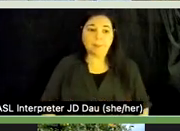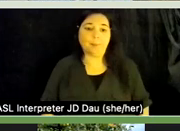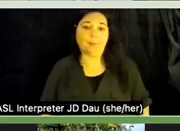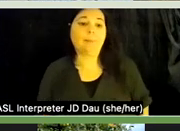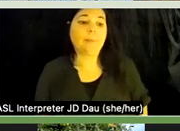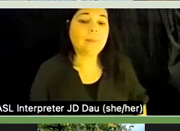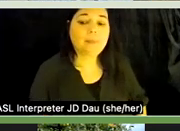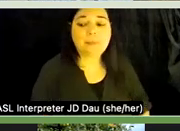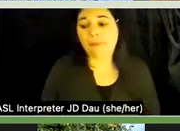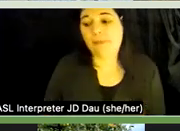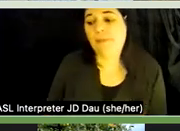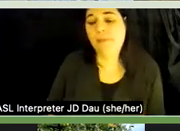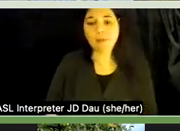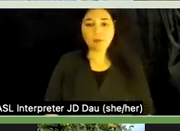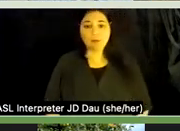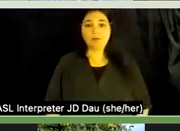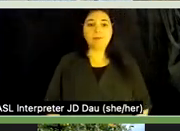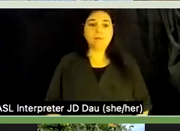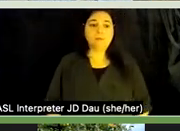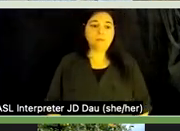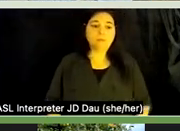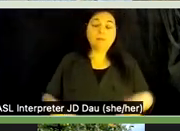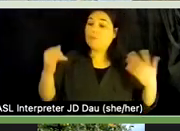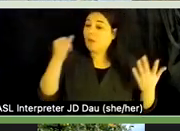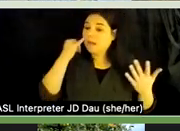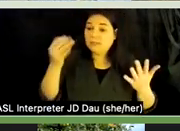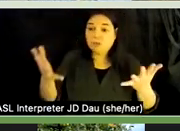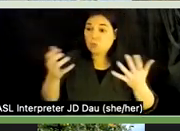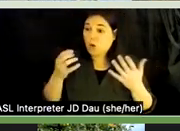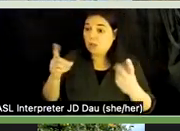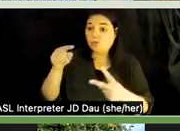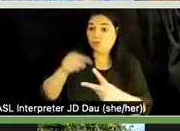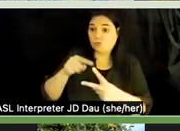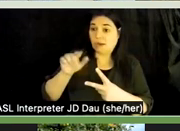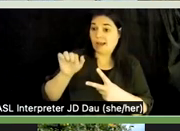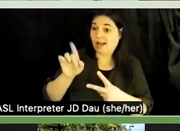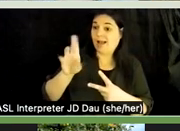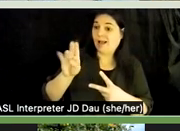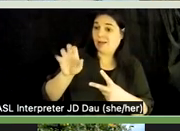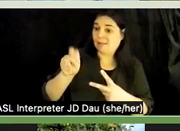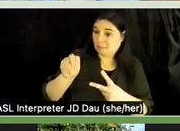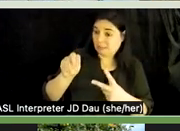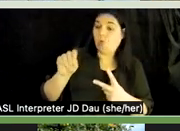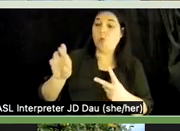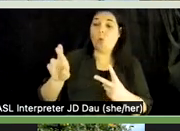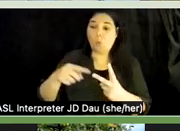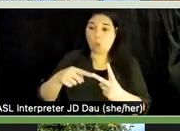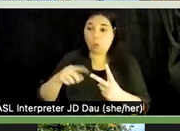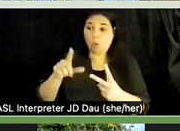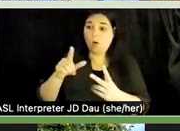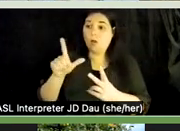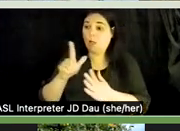And whether you choose to do an administrative complaint or file a lawsuit, they're not